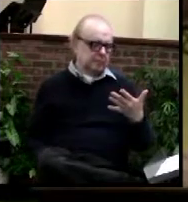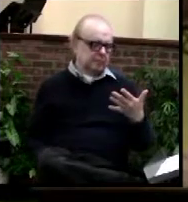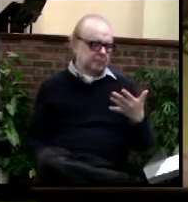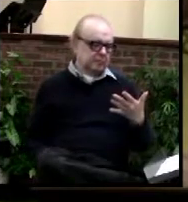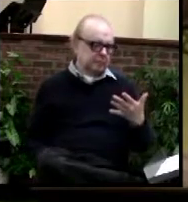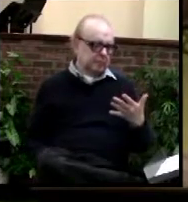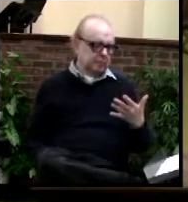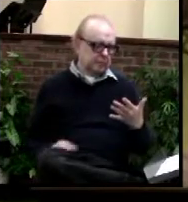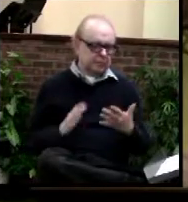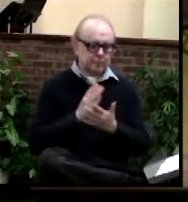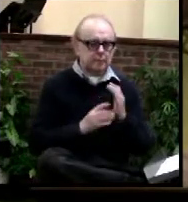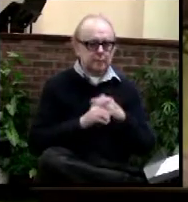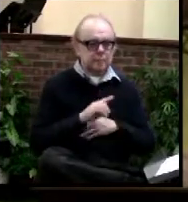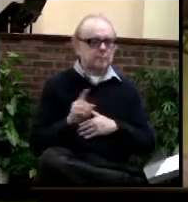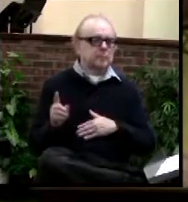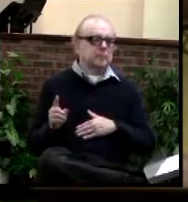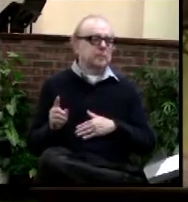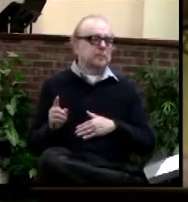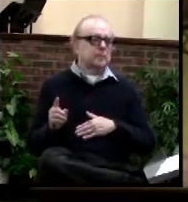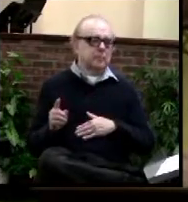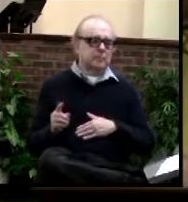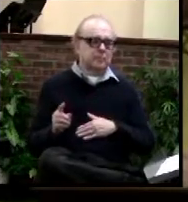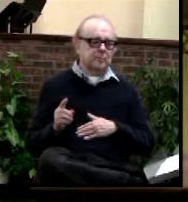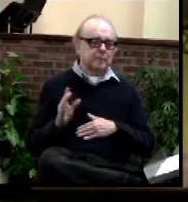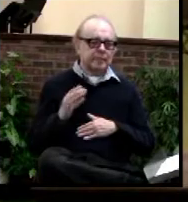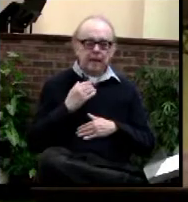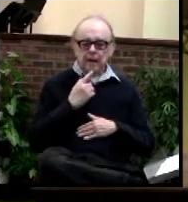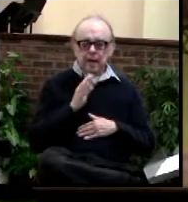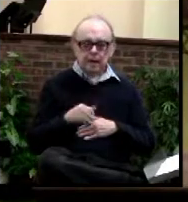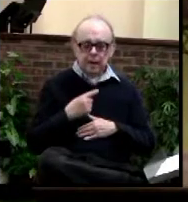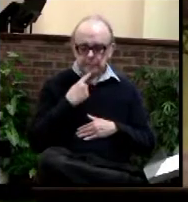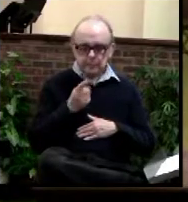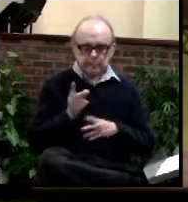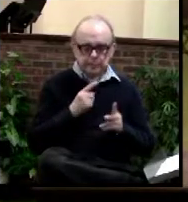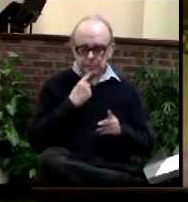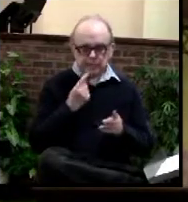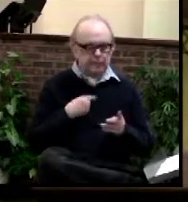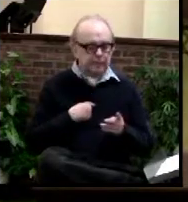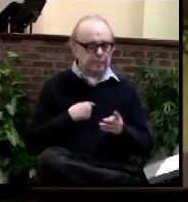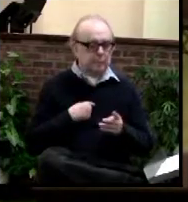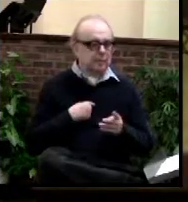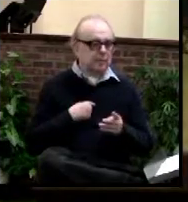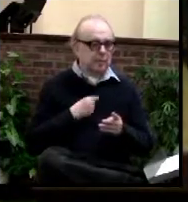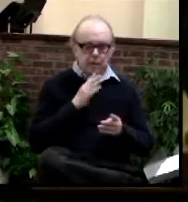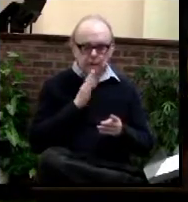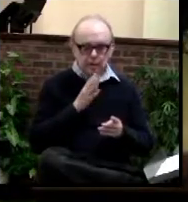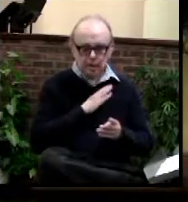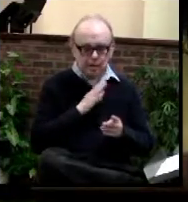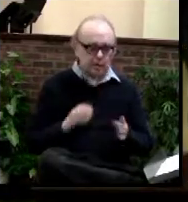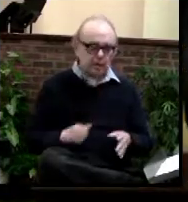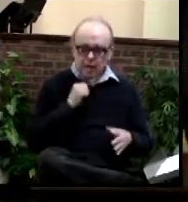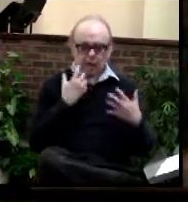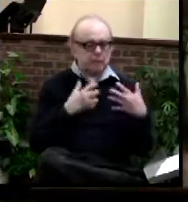some of you, and I've had some people say this when we start talking about a Christian shouldn't be matched with